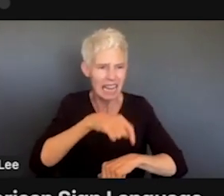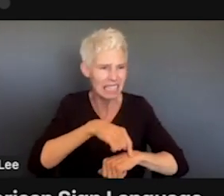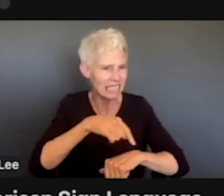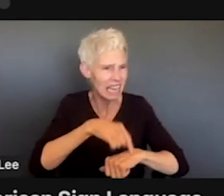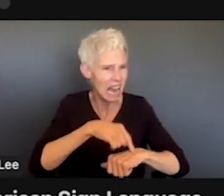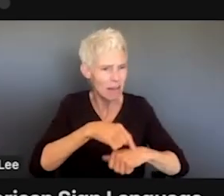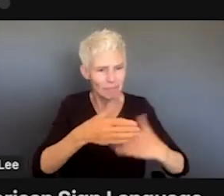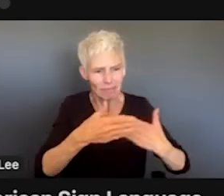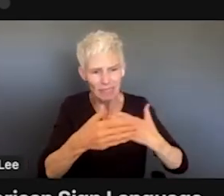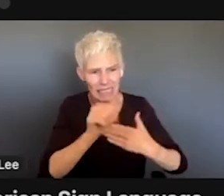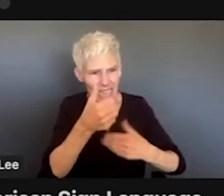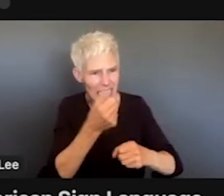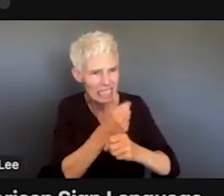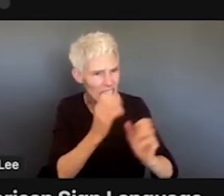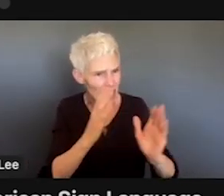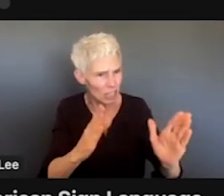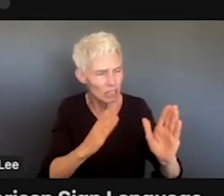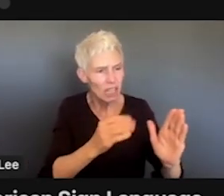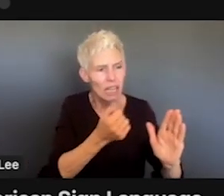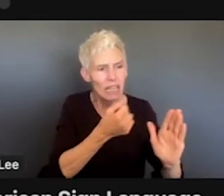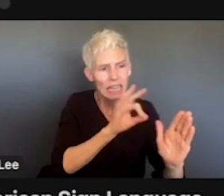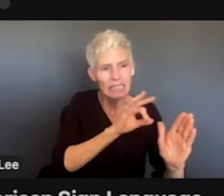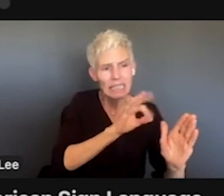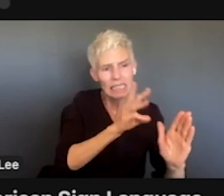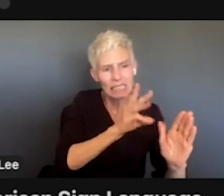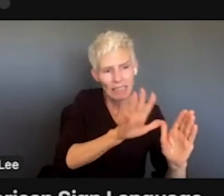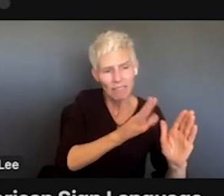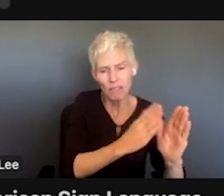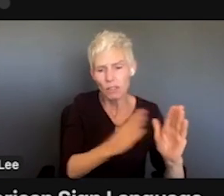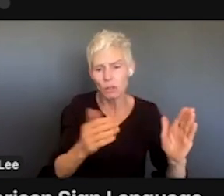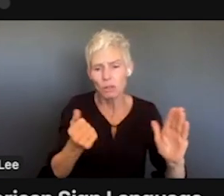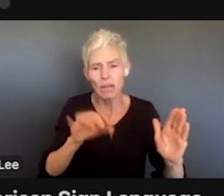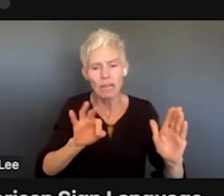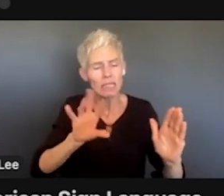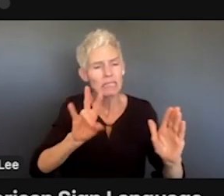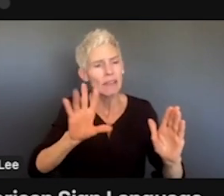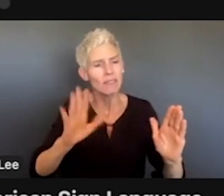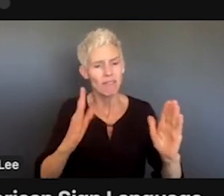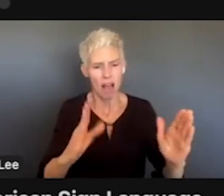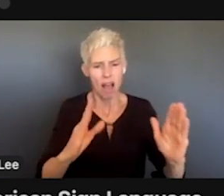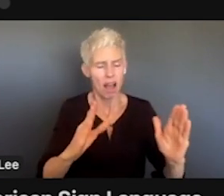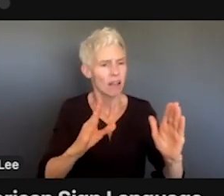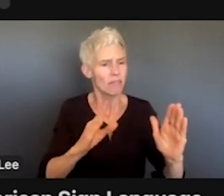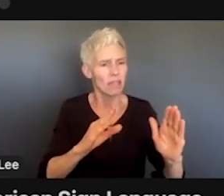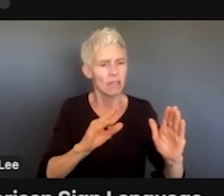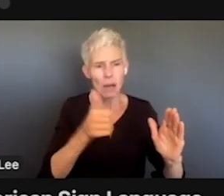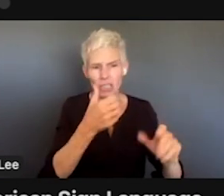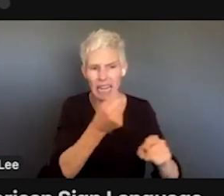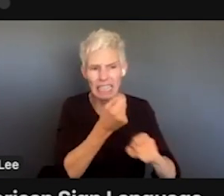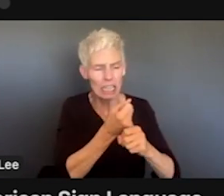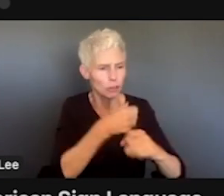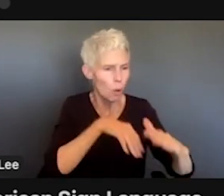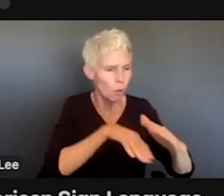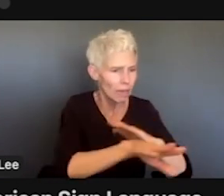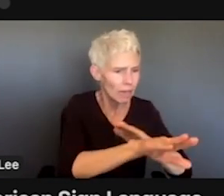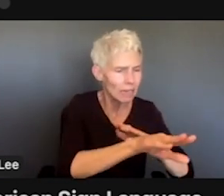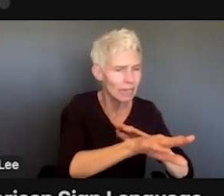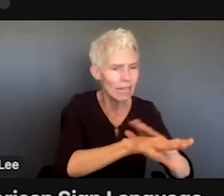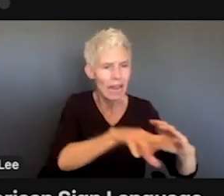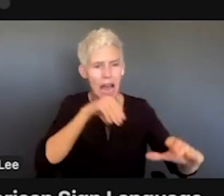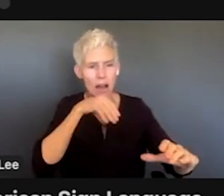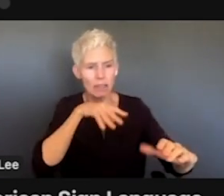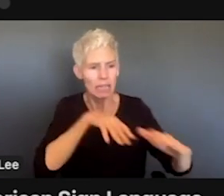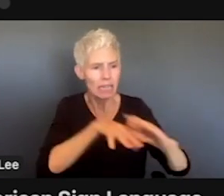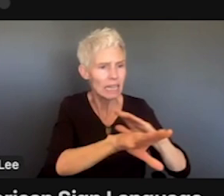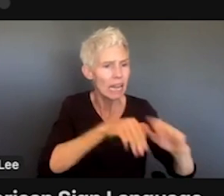years from 1965 to 1975, probably hospitalized between 7 and 8